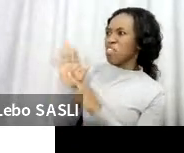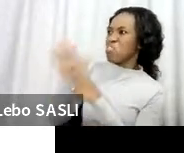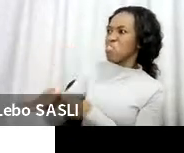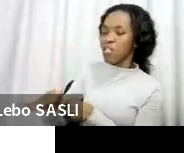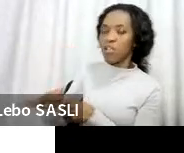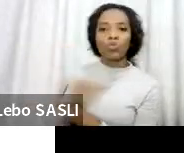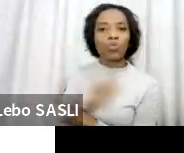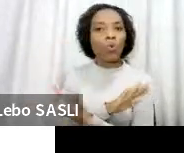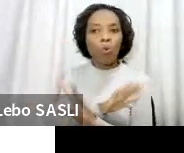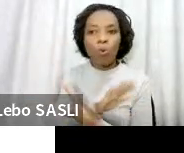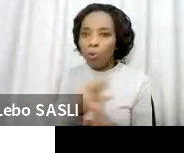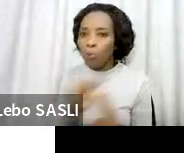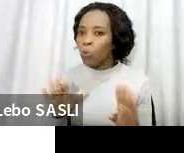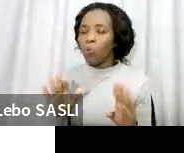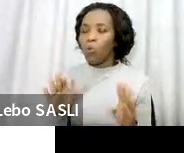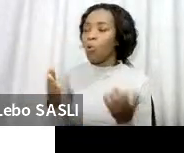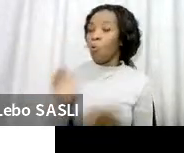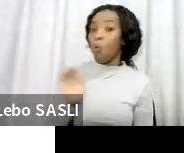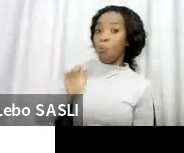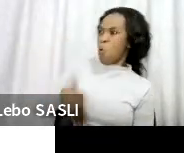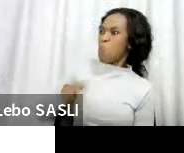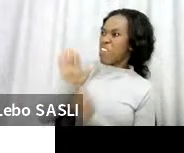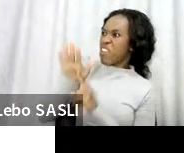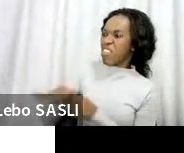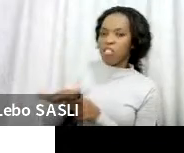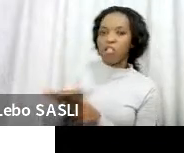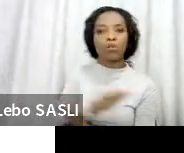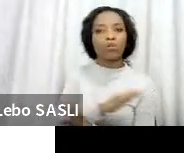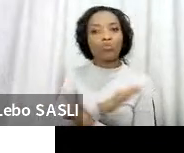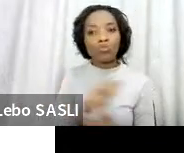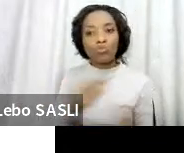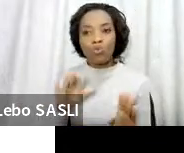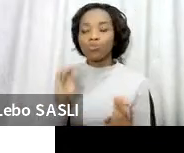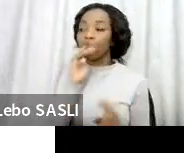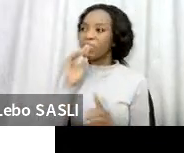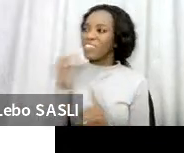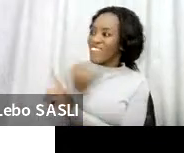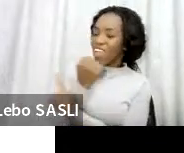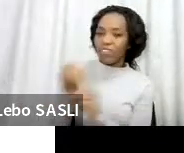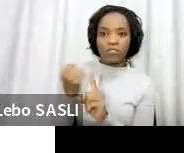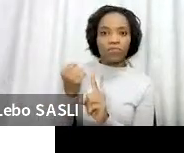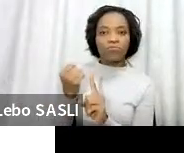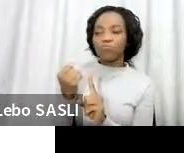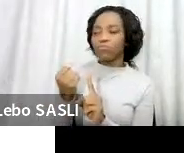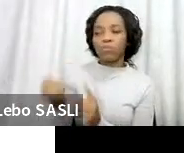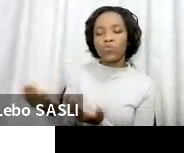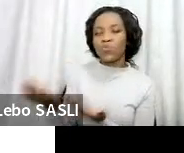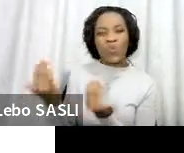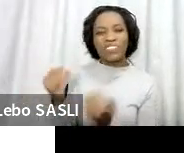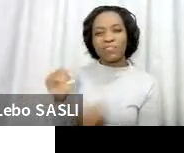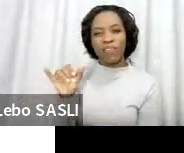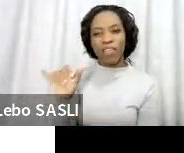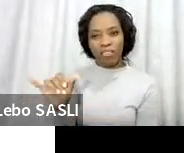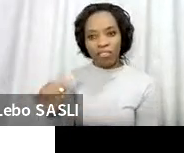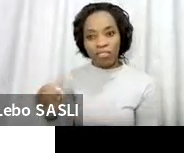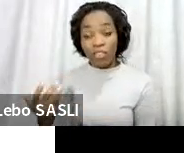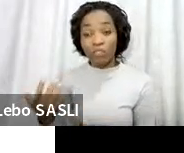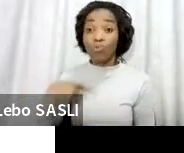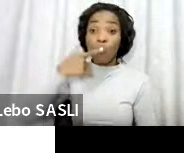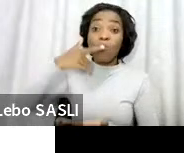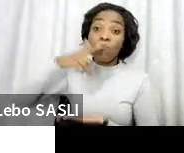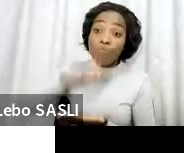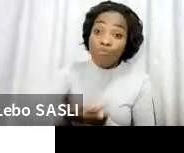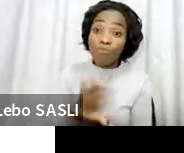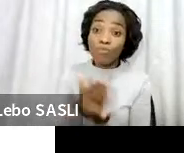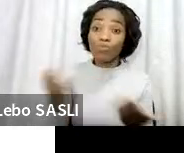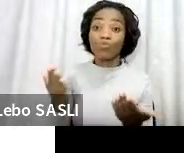advantage to them that they are women. And therefore, no violence is expected. And that's the promise we are giving to you. And